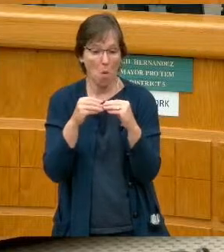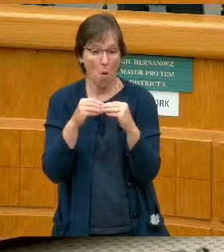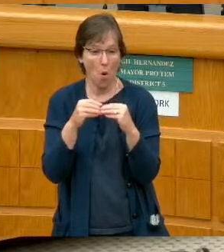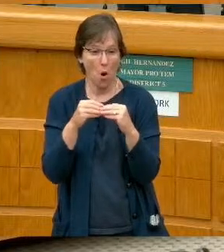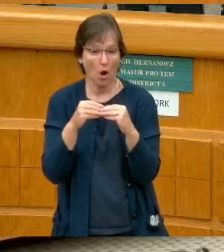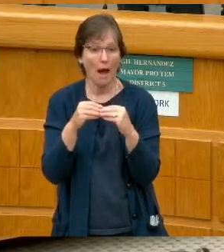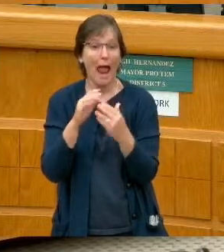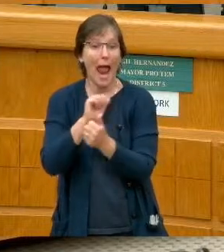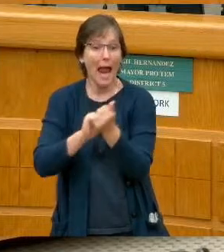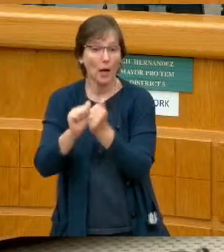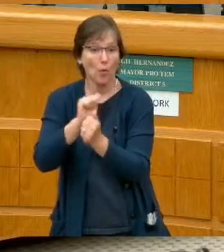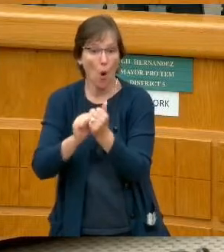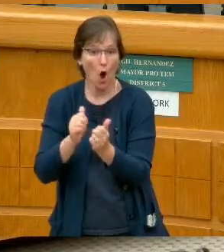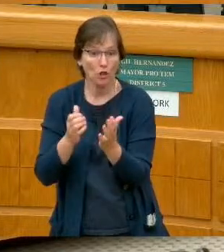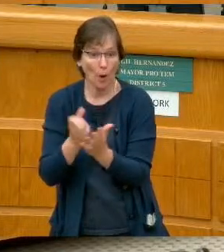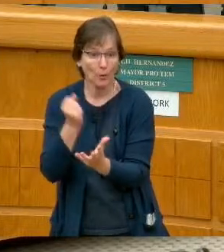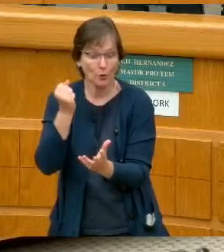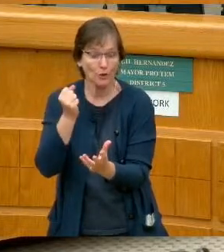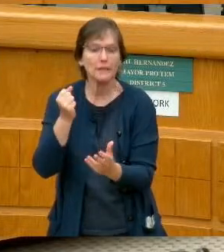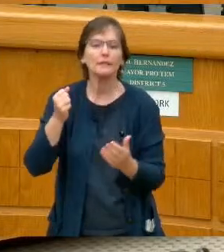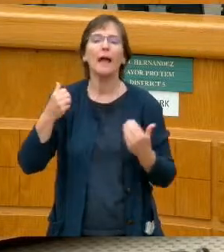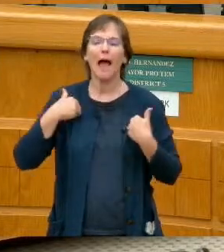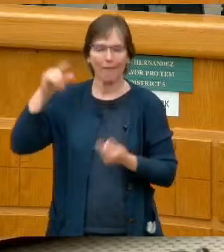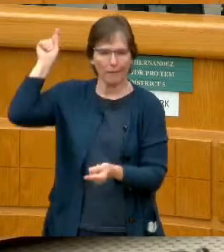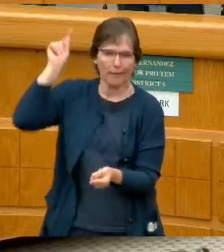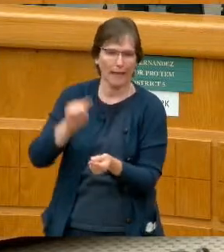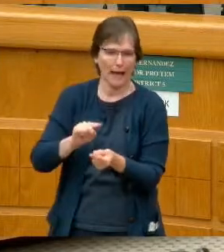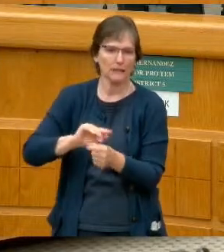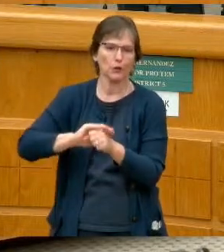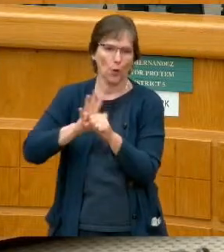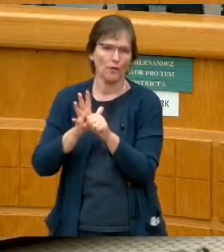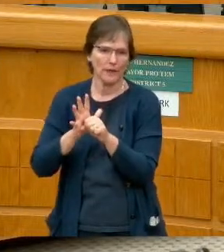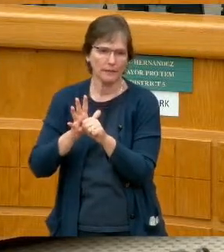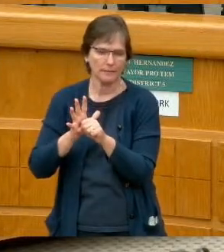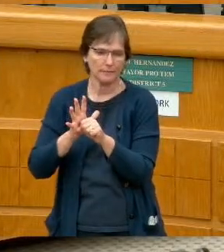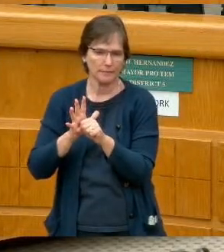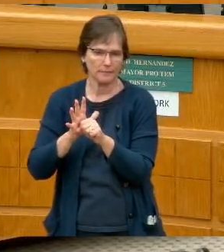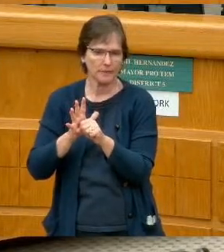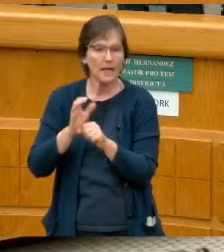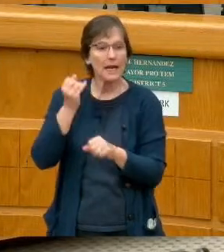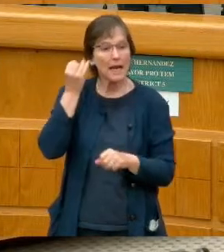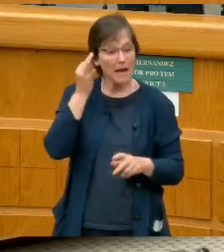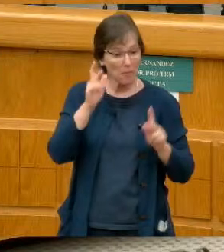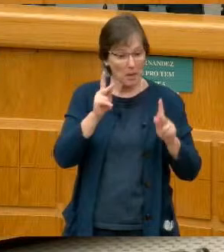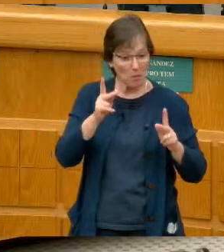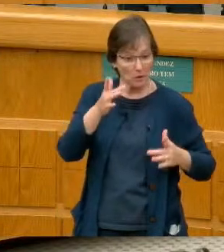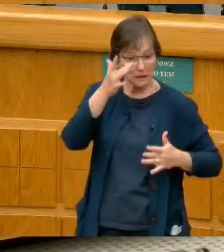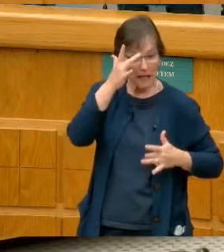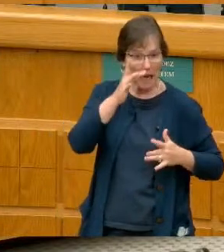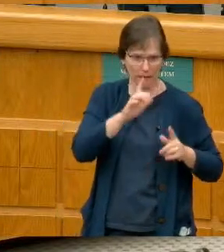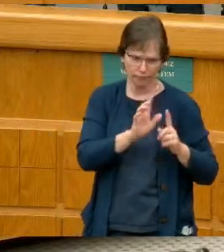causing outbreaks. Avoid being around people who are sick. Disinfect, frequently